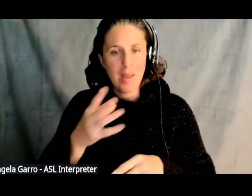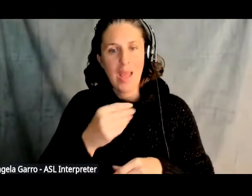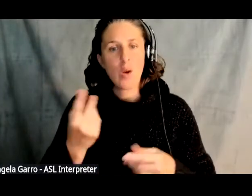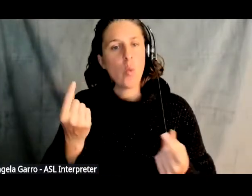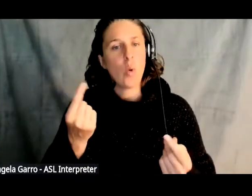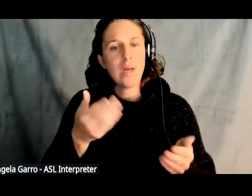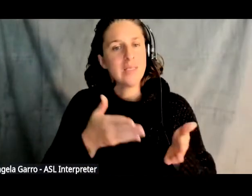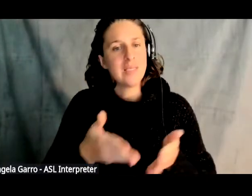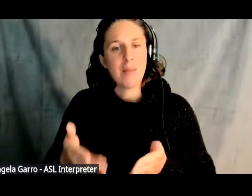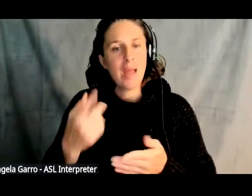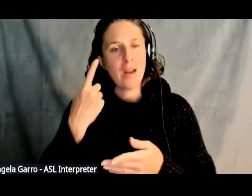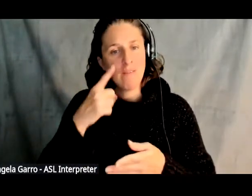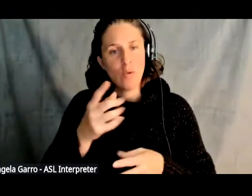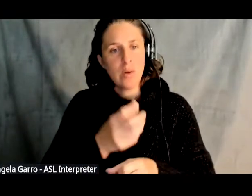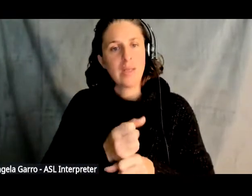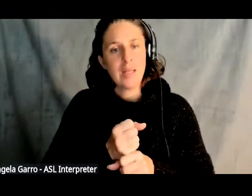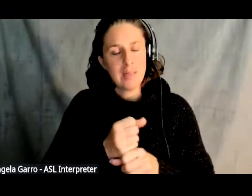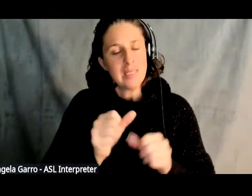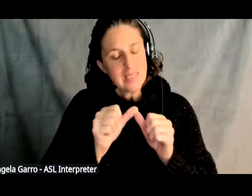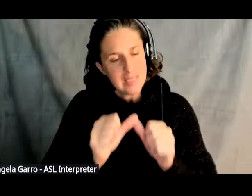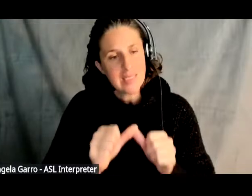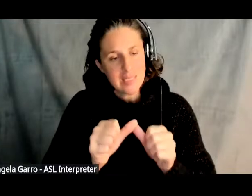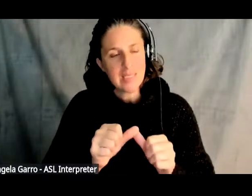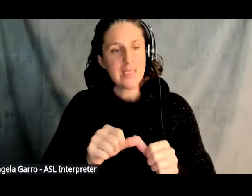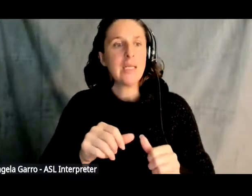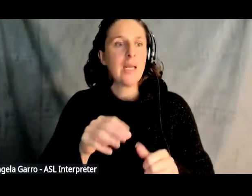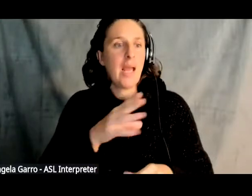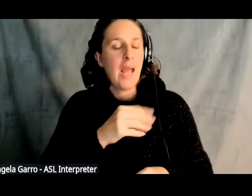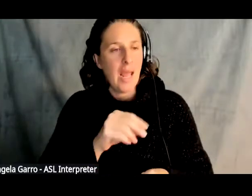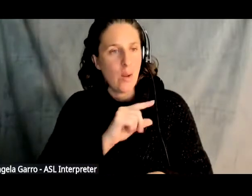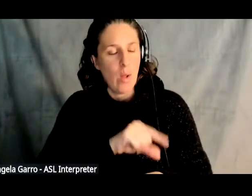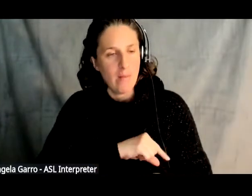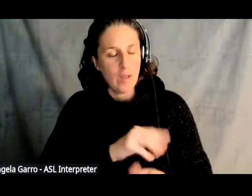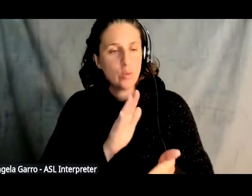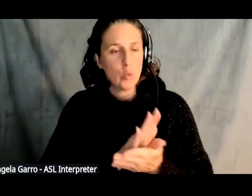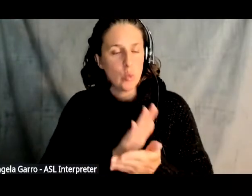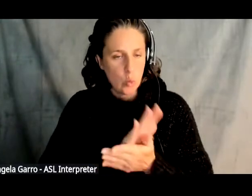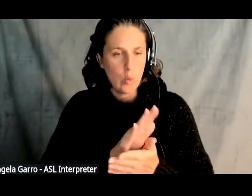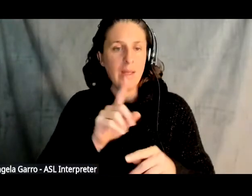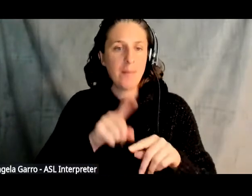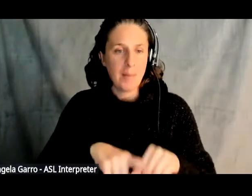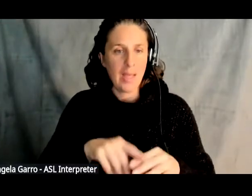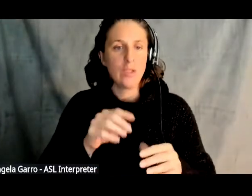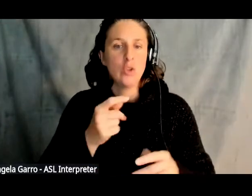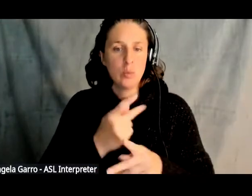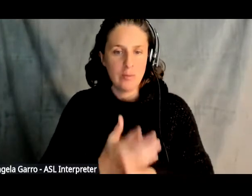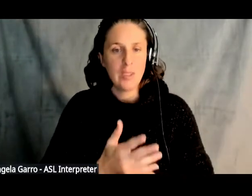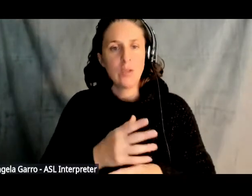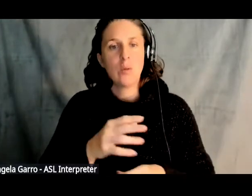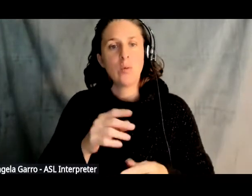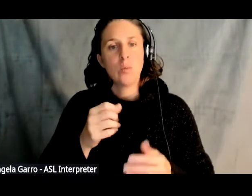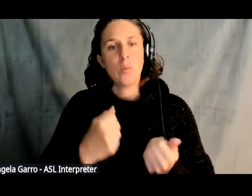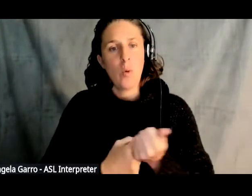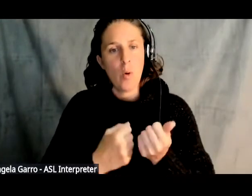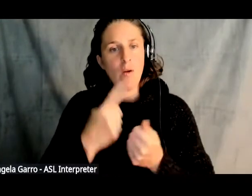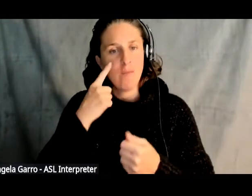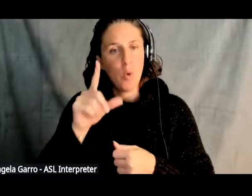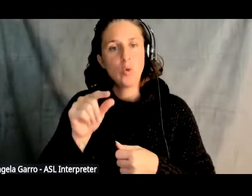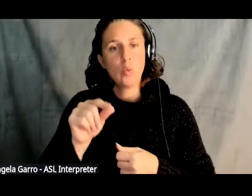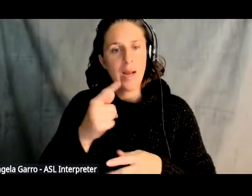plan for obtaining consistent and qualified school-based supervision support for the 20 therapists who it directly